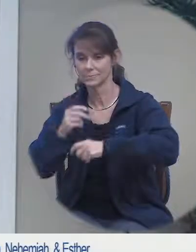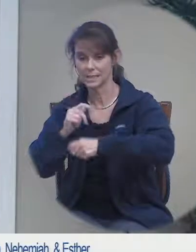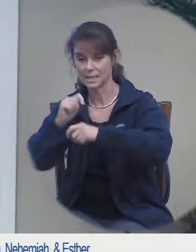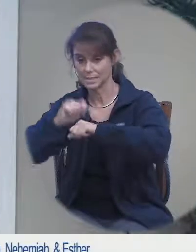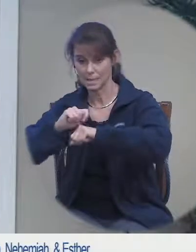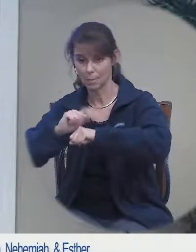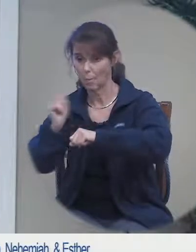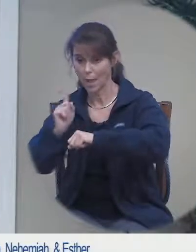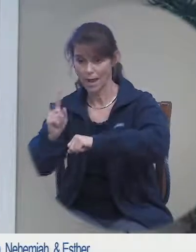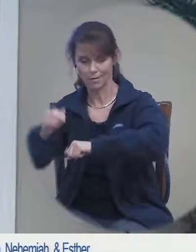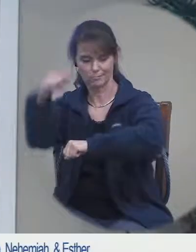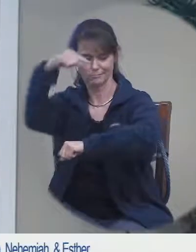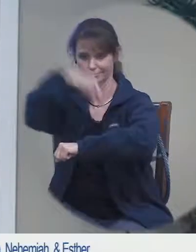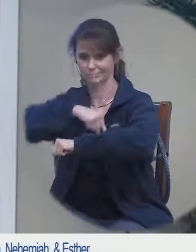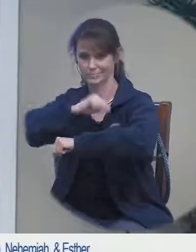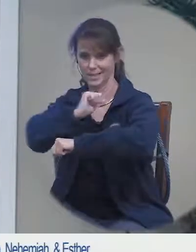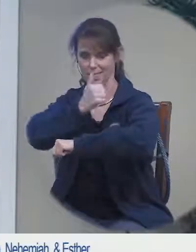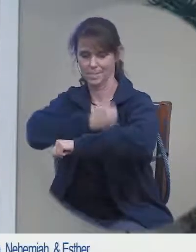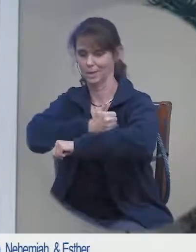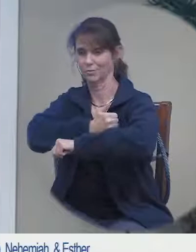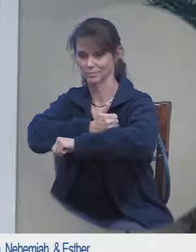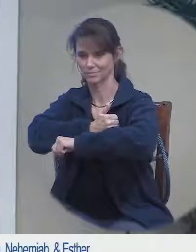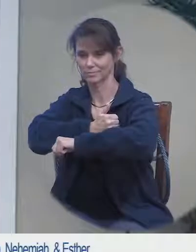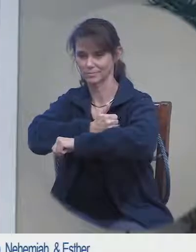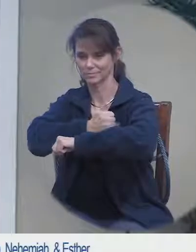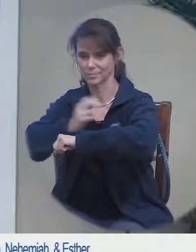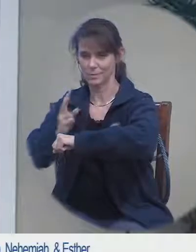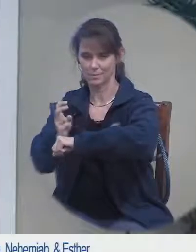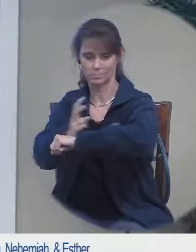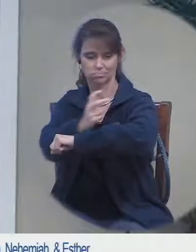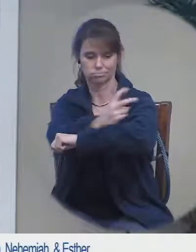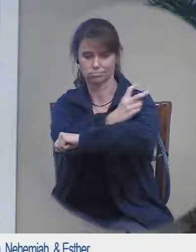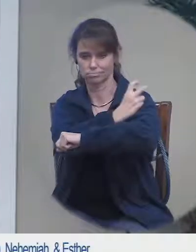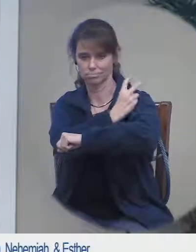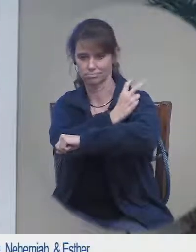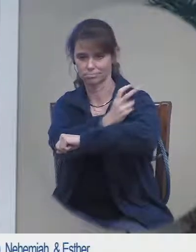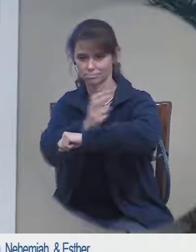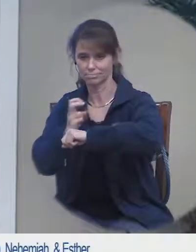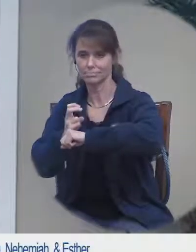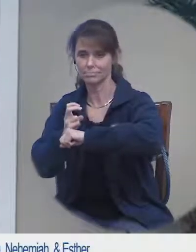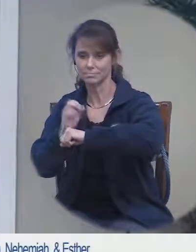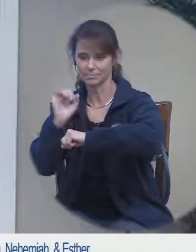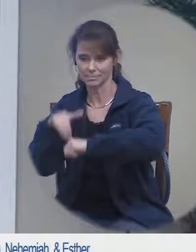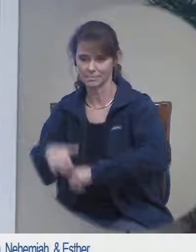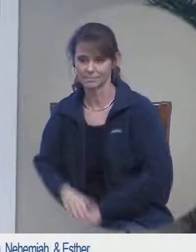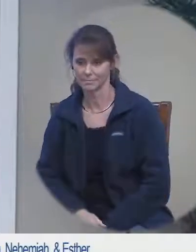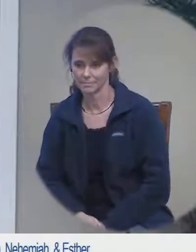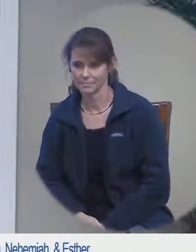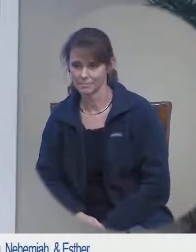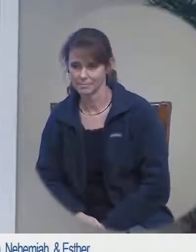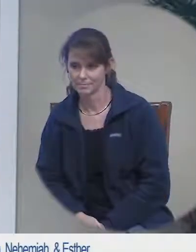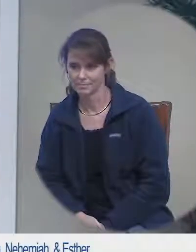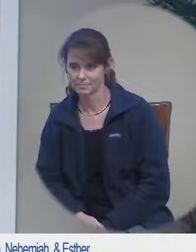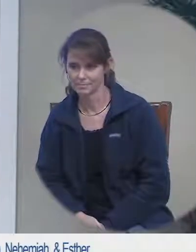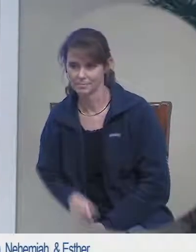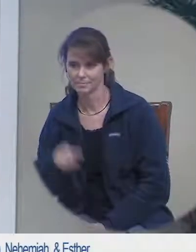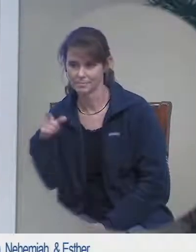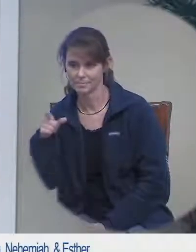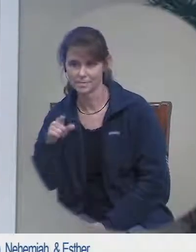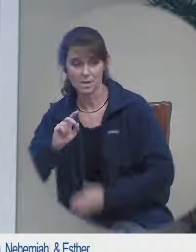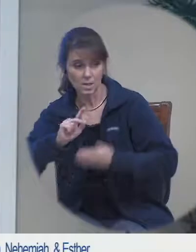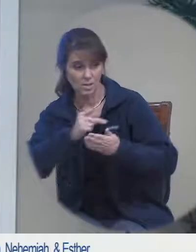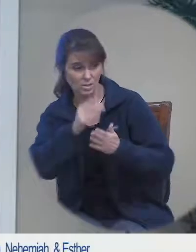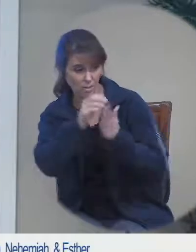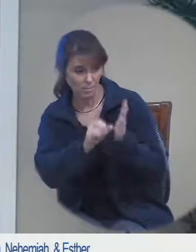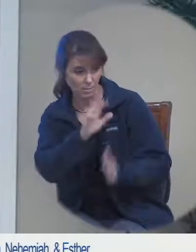Being thankful means that we have to actively think about what we're thankful for. So really in Psalm 48,